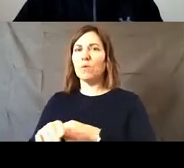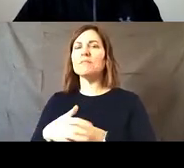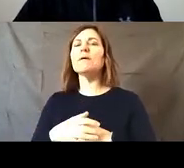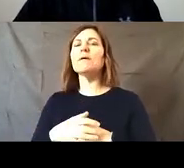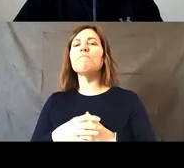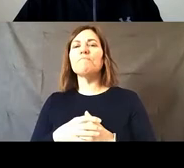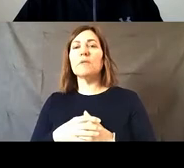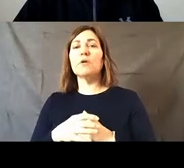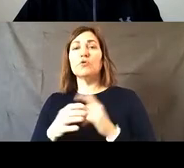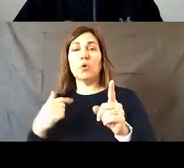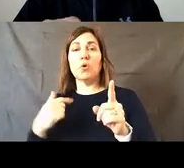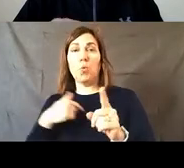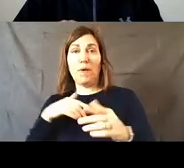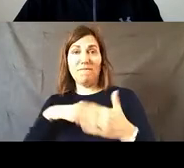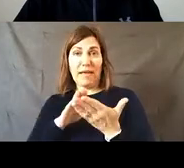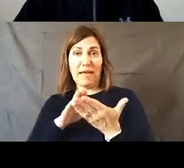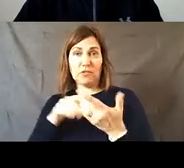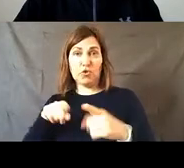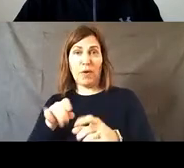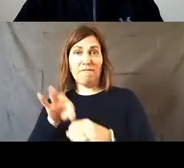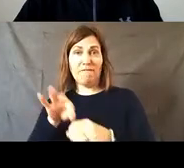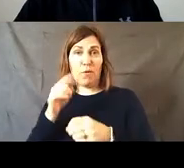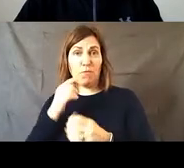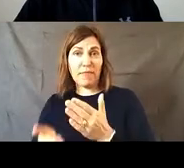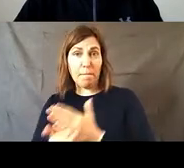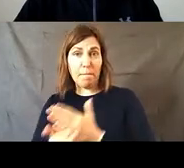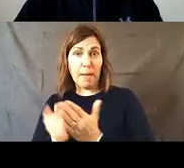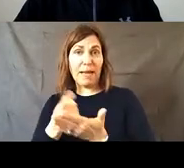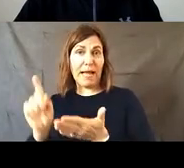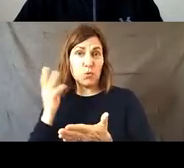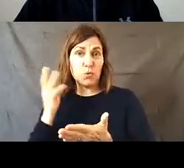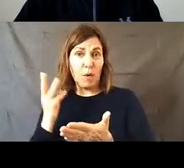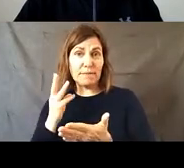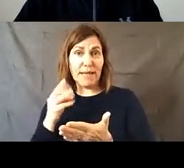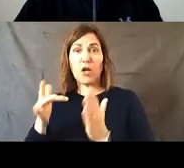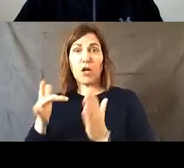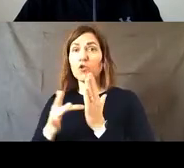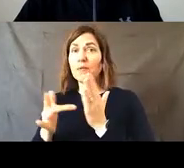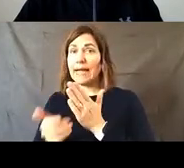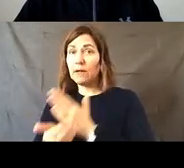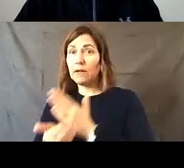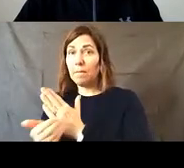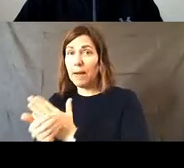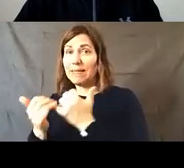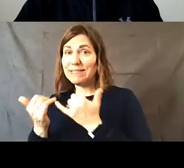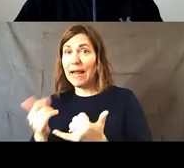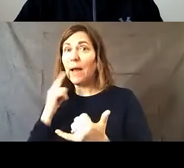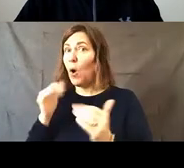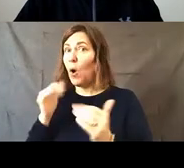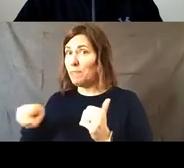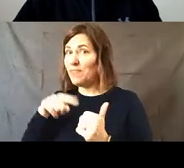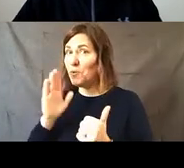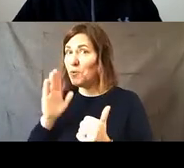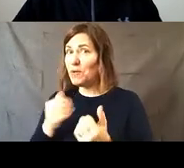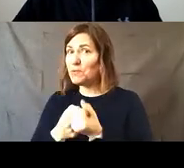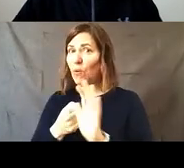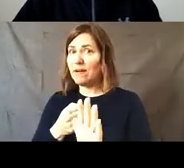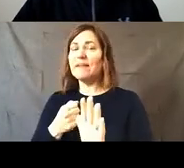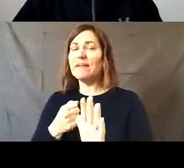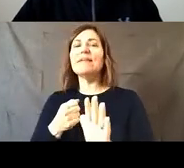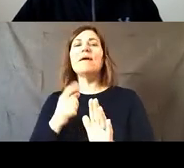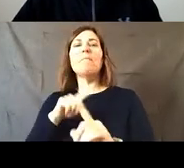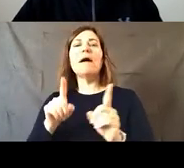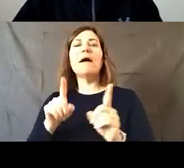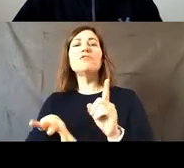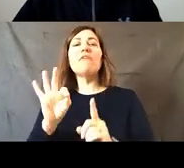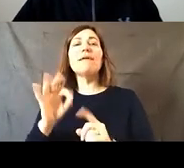amendments last Wednesday, and again for these technical amendments today, I hope you'll support, is to find something that